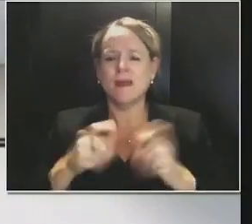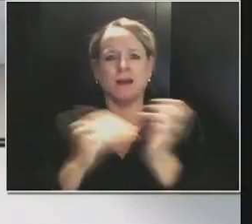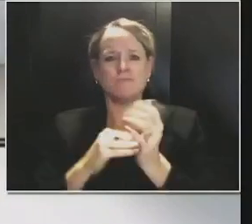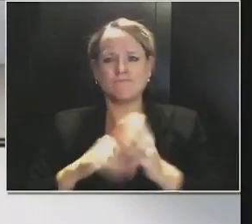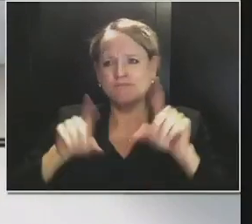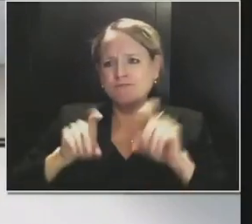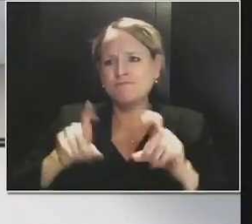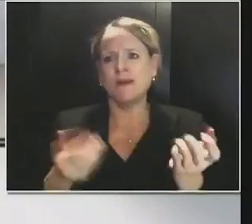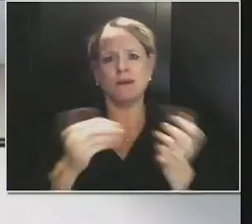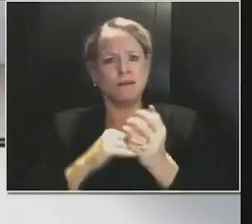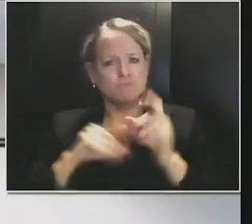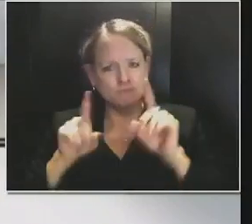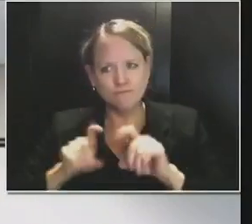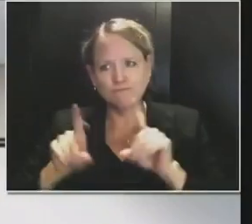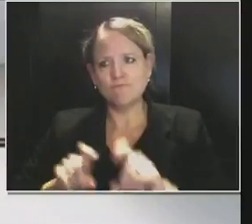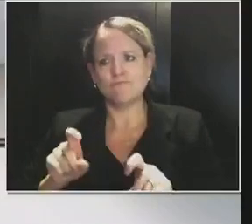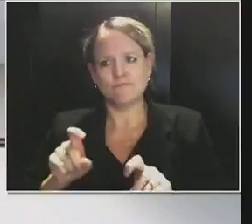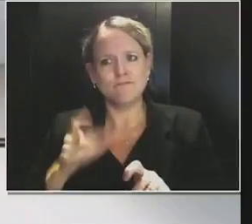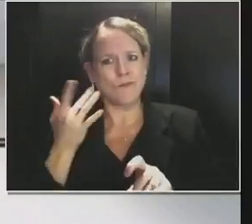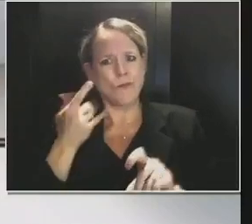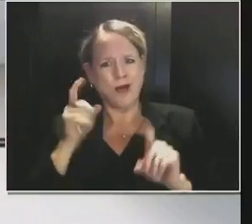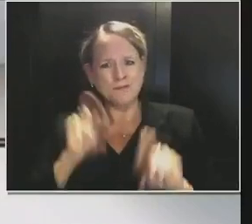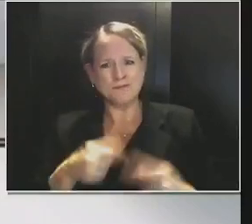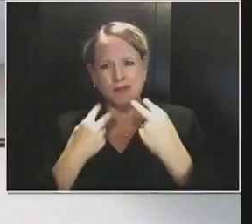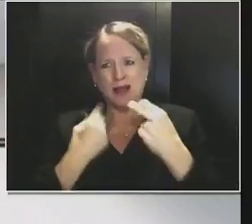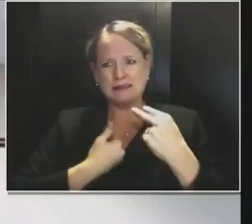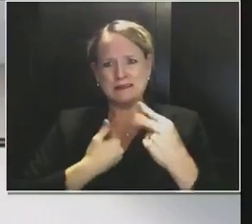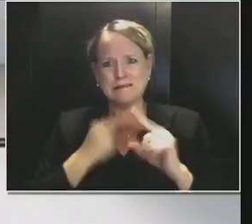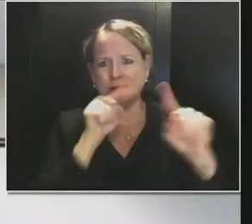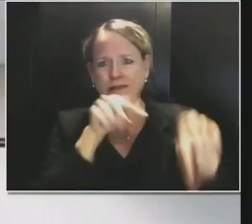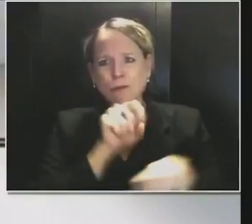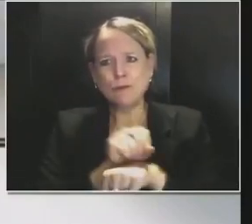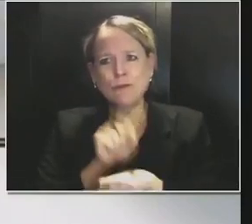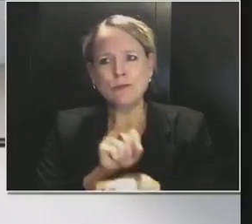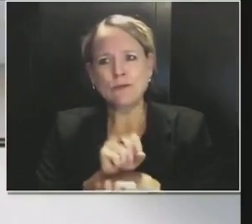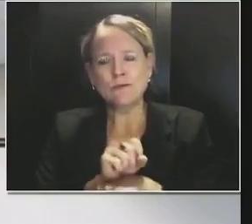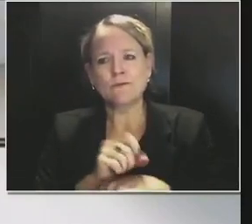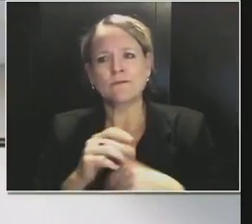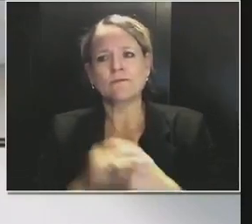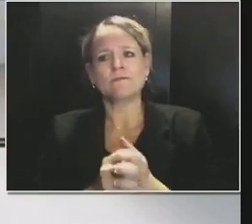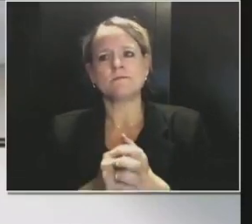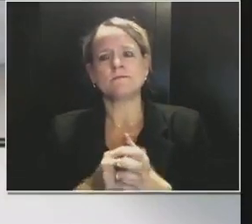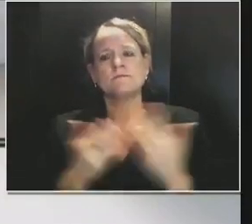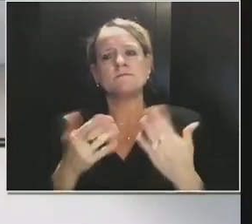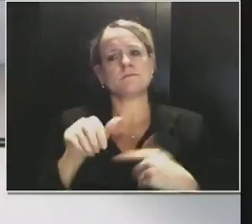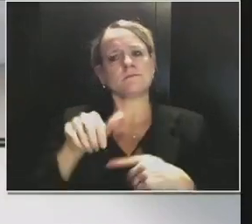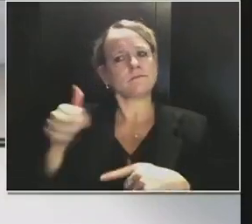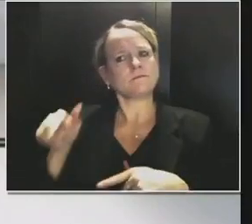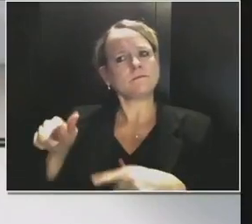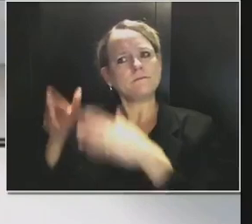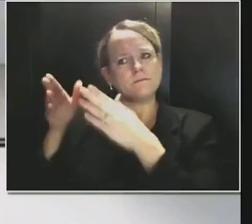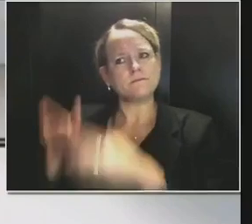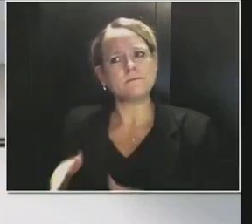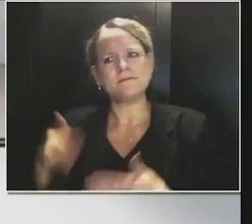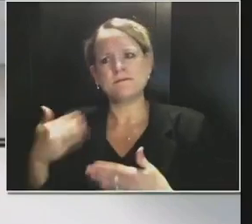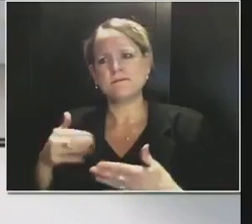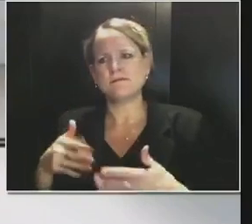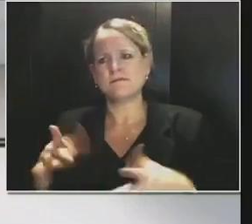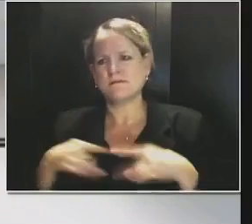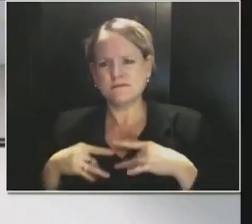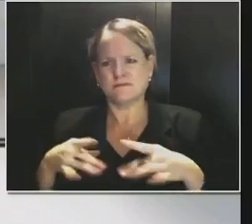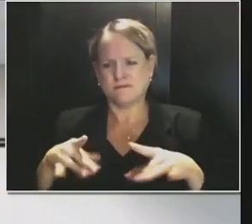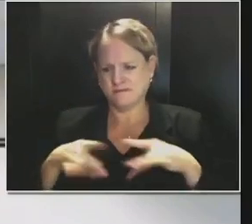it's August and they're having symptoms again, and it's time to get a new test. Most hospitals are testing people on